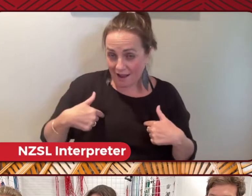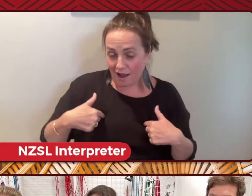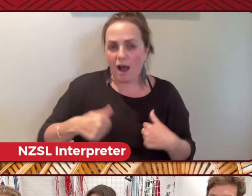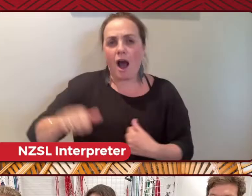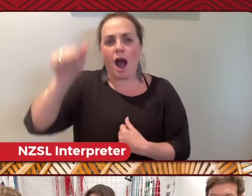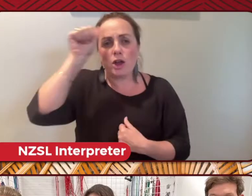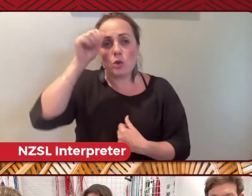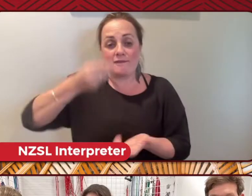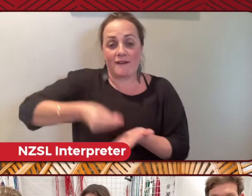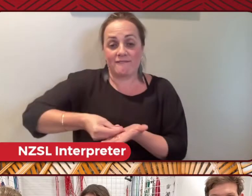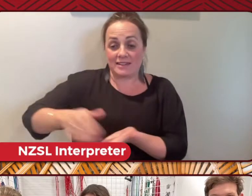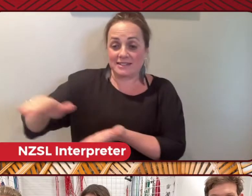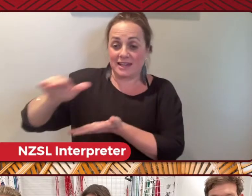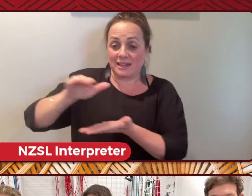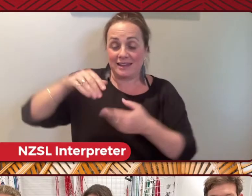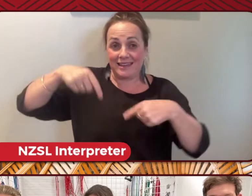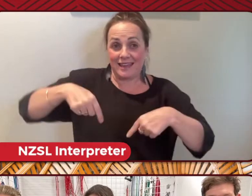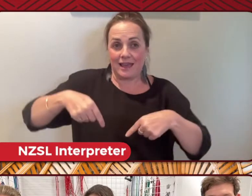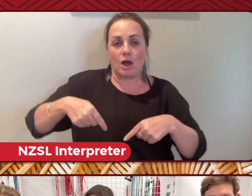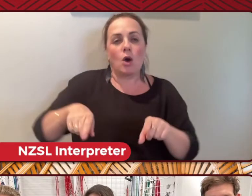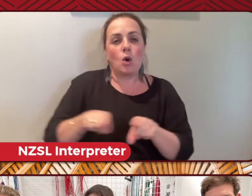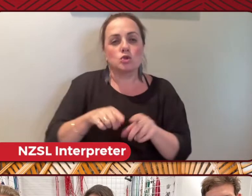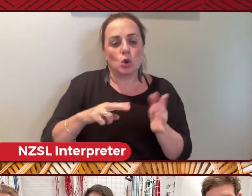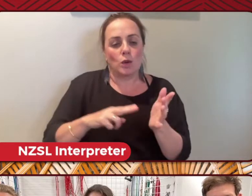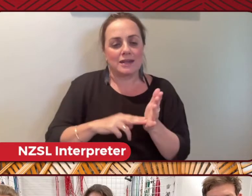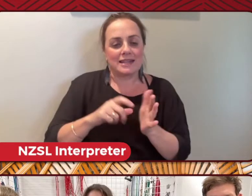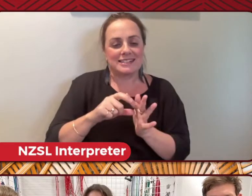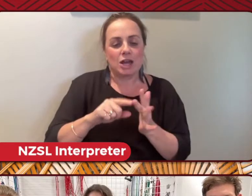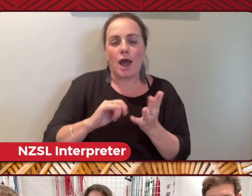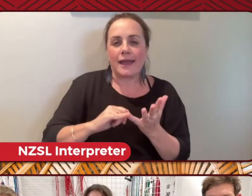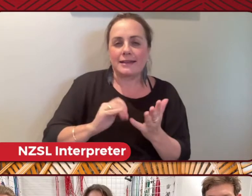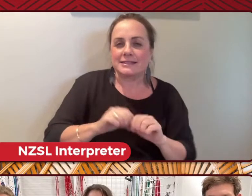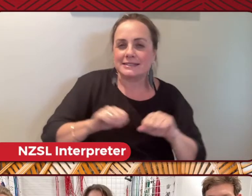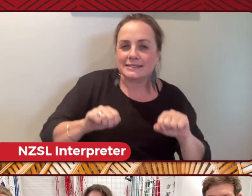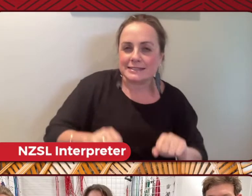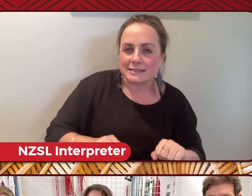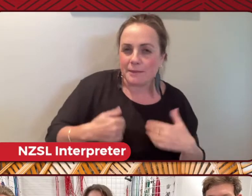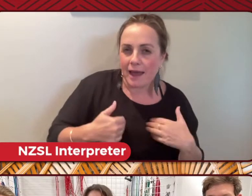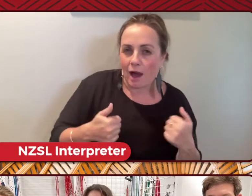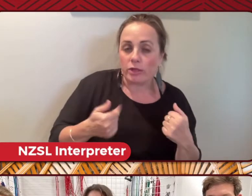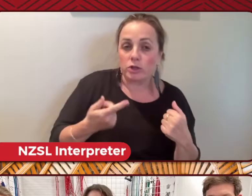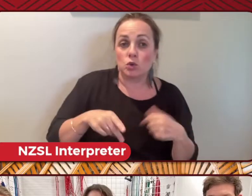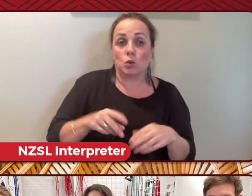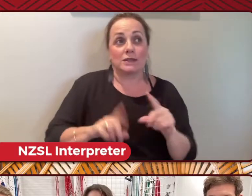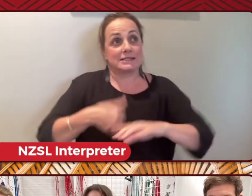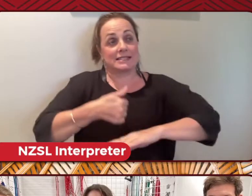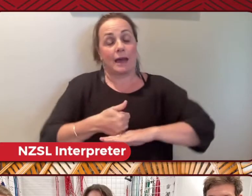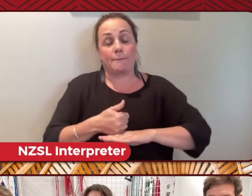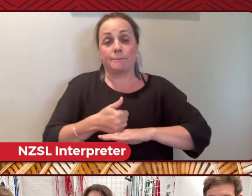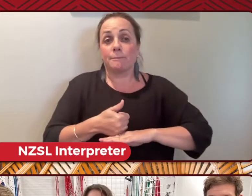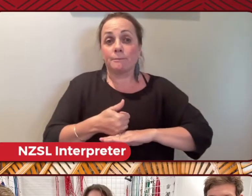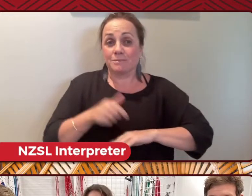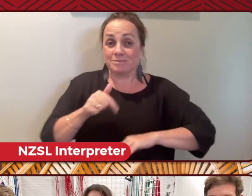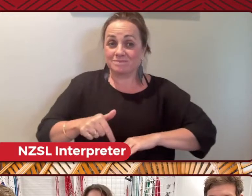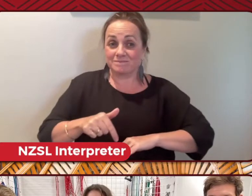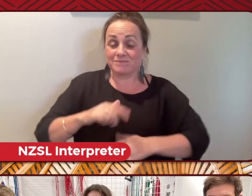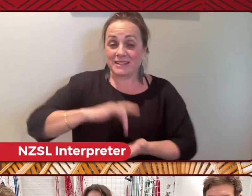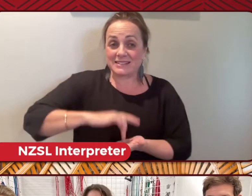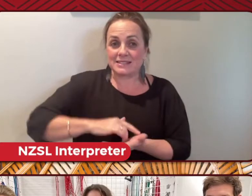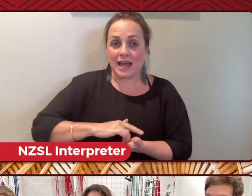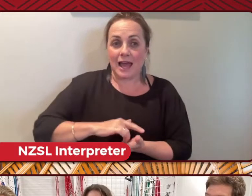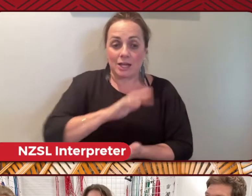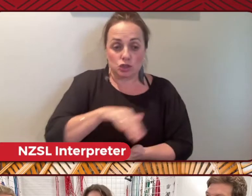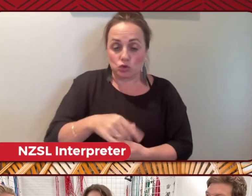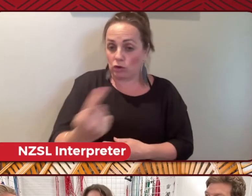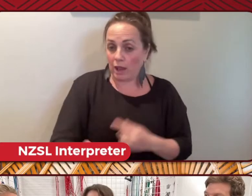had the funding here and the NDIS to be able to start Centre of Movement back in the day, and the kids kept coming and coming,